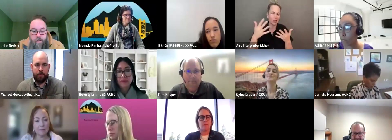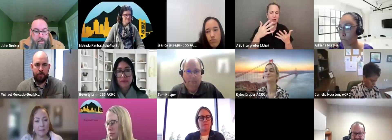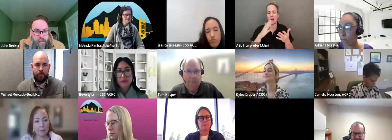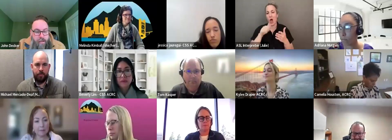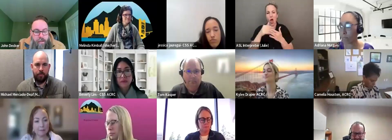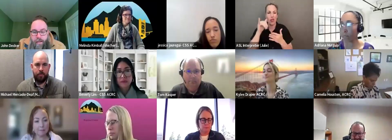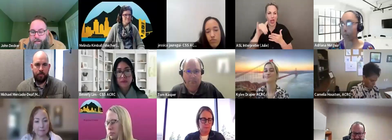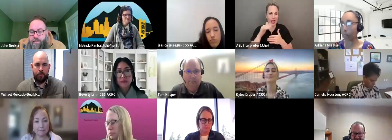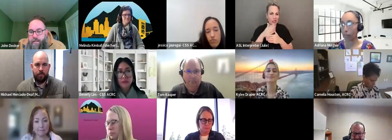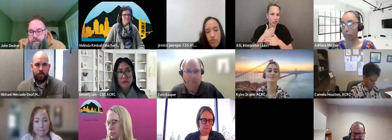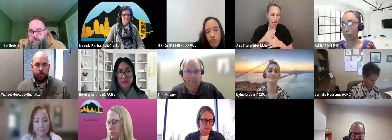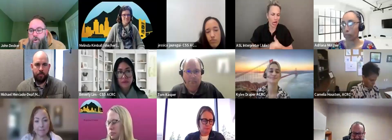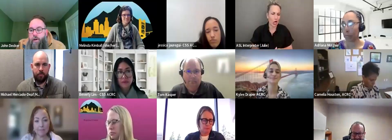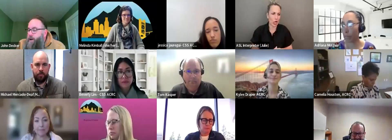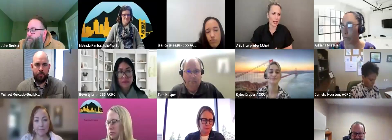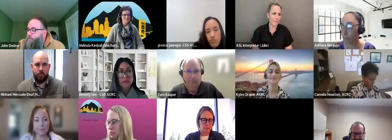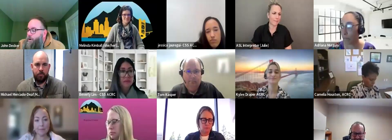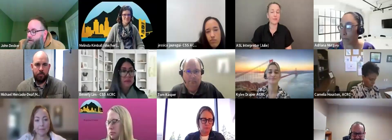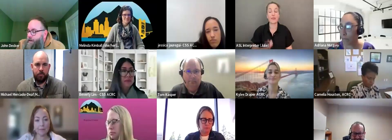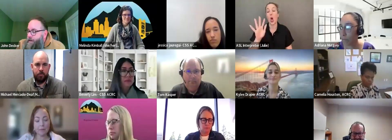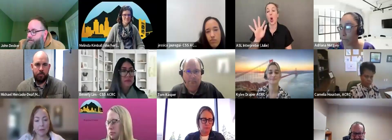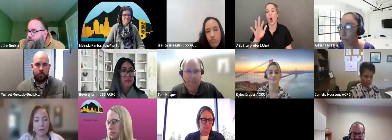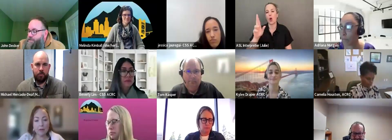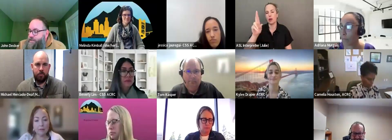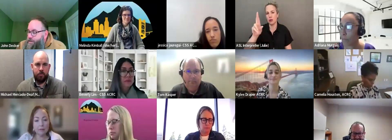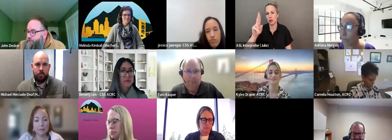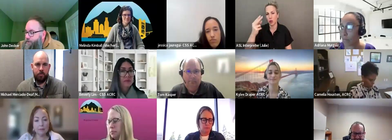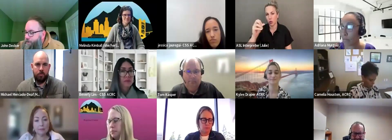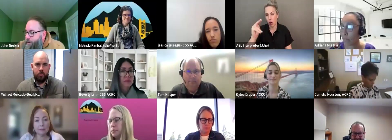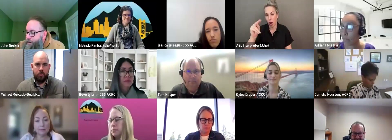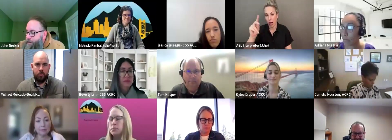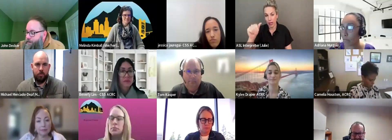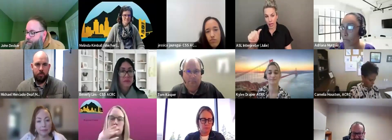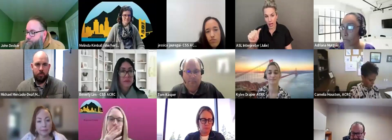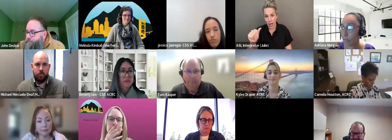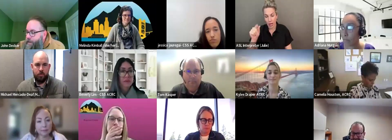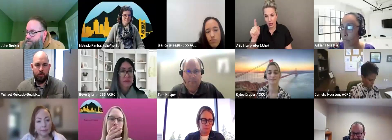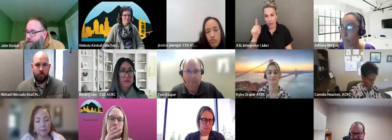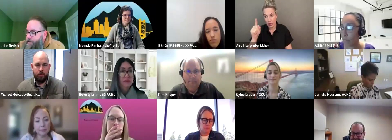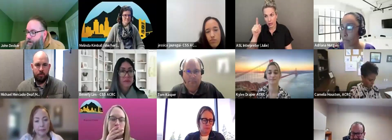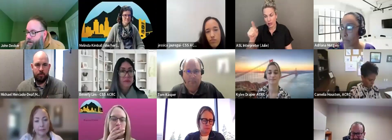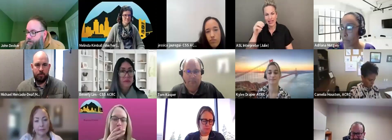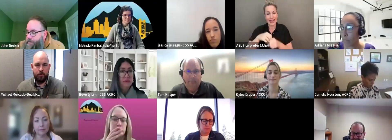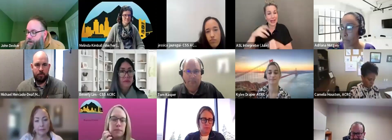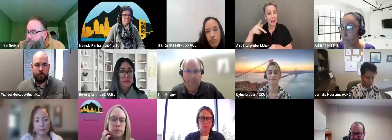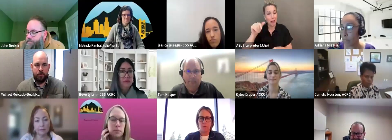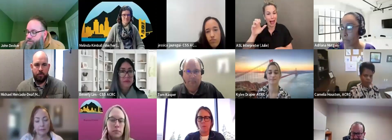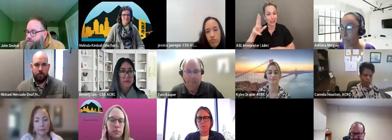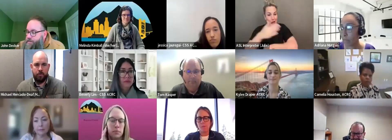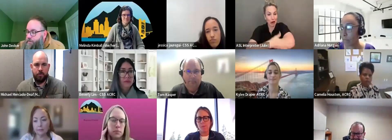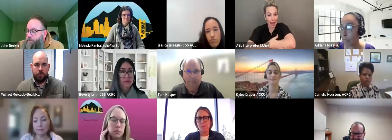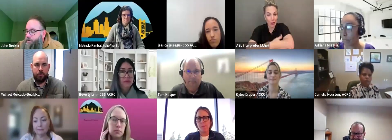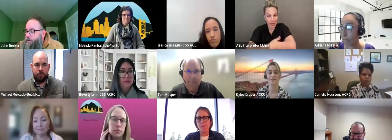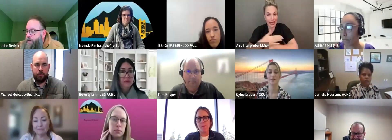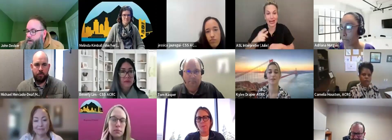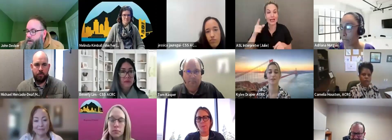to share. Let's see if I've got Rhonda is actually over in Placer County right now. And